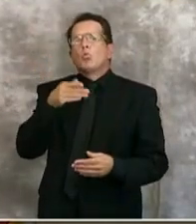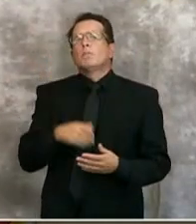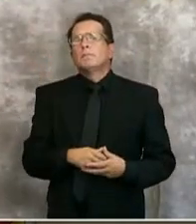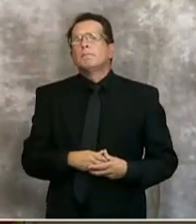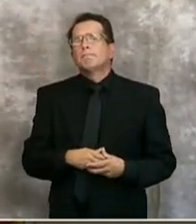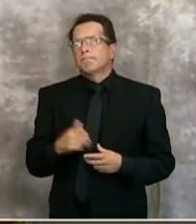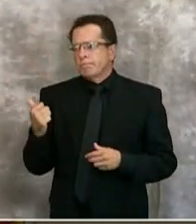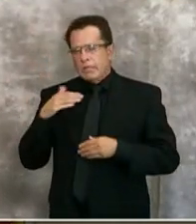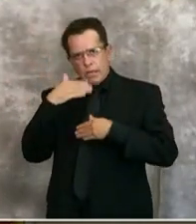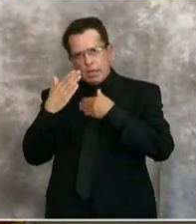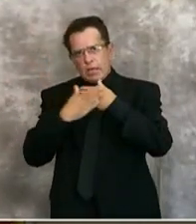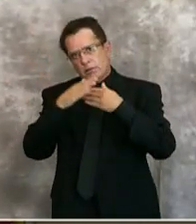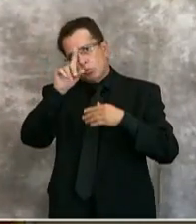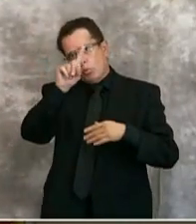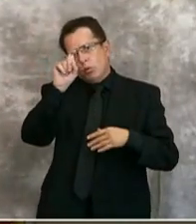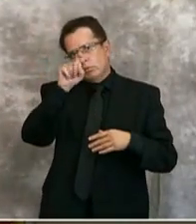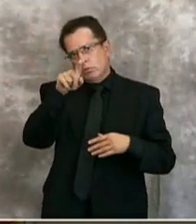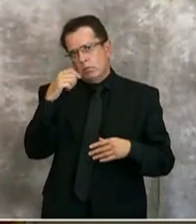Okay, next question.